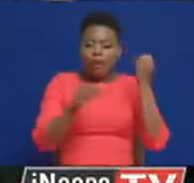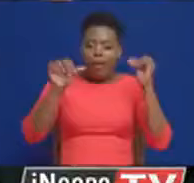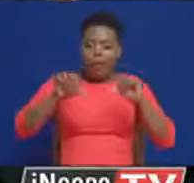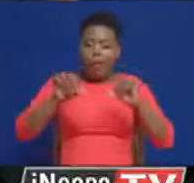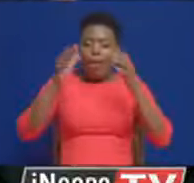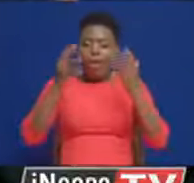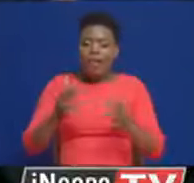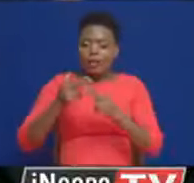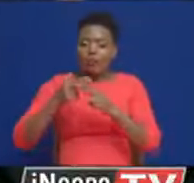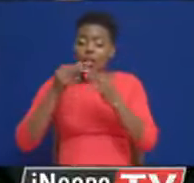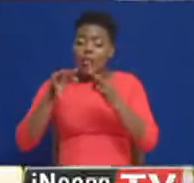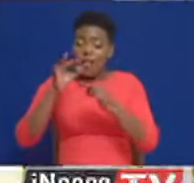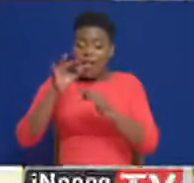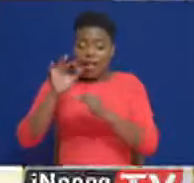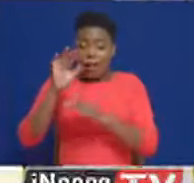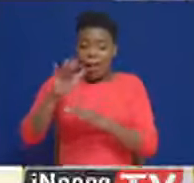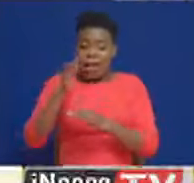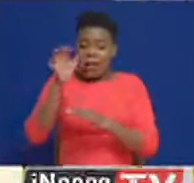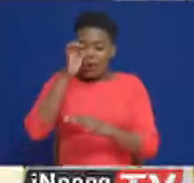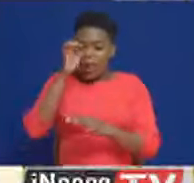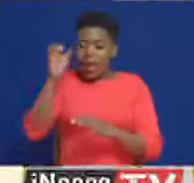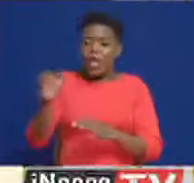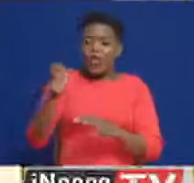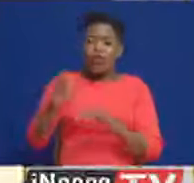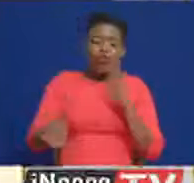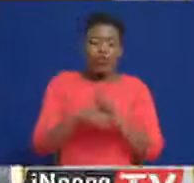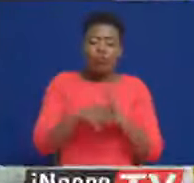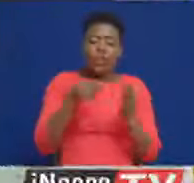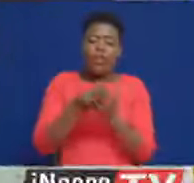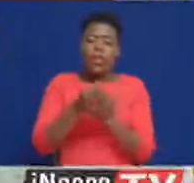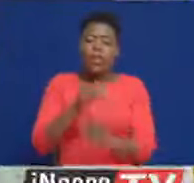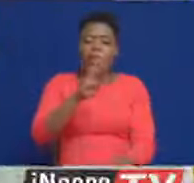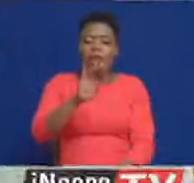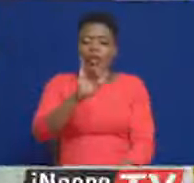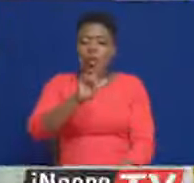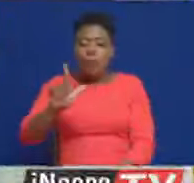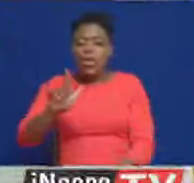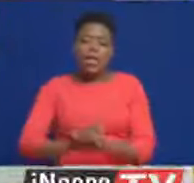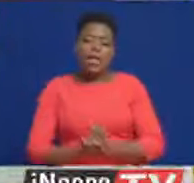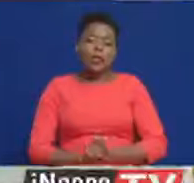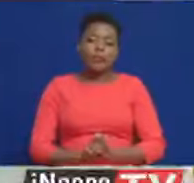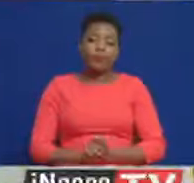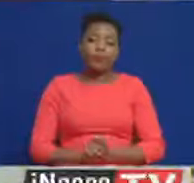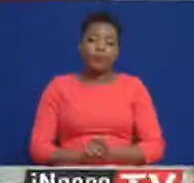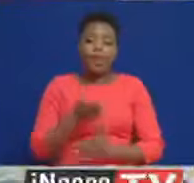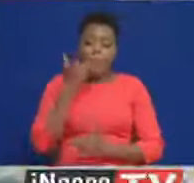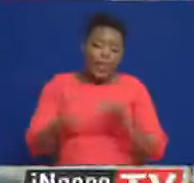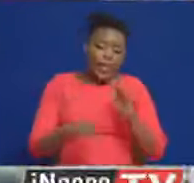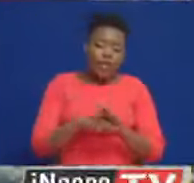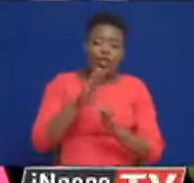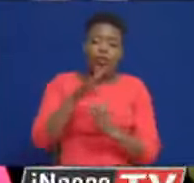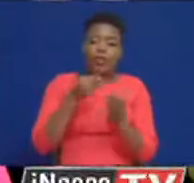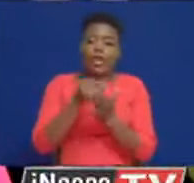if Parliament will ignore the plight of taxpayers and go ahead to pass the controversial bill in its